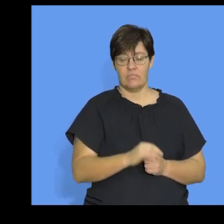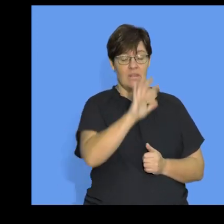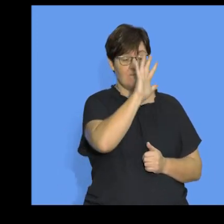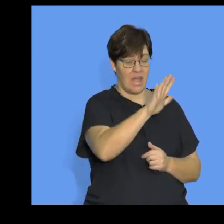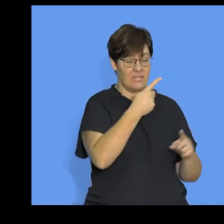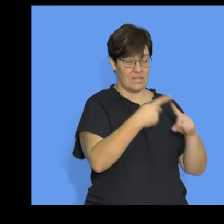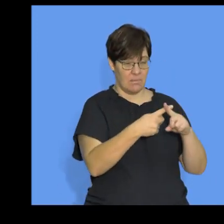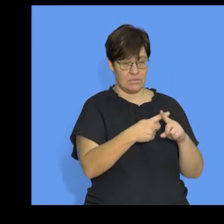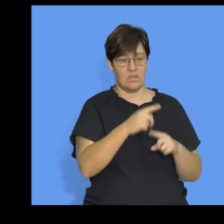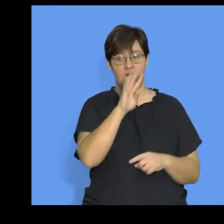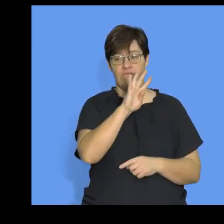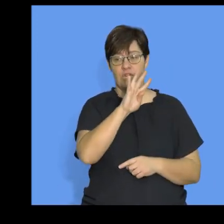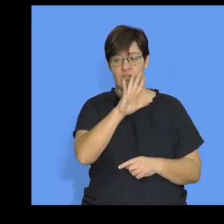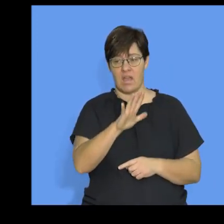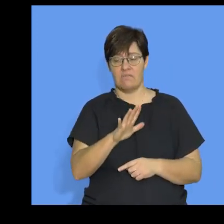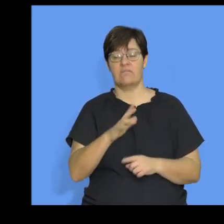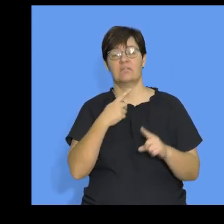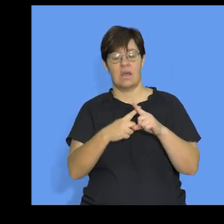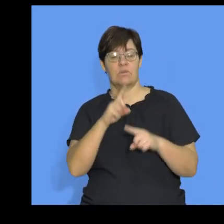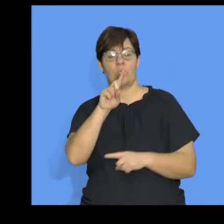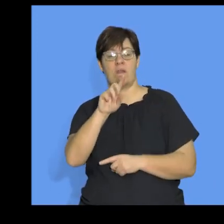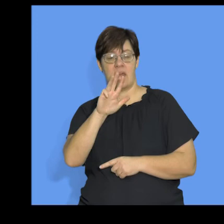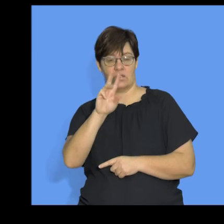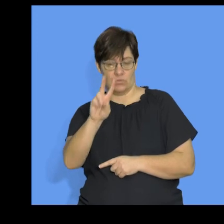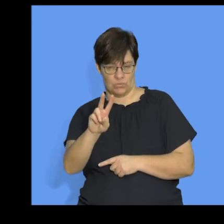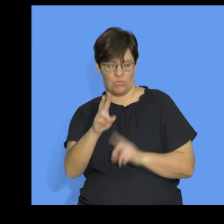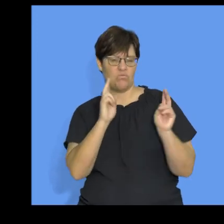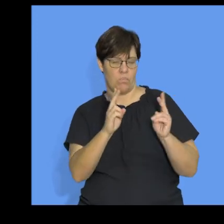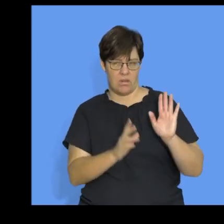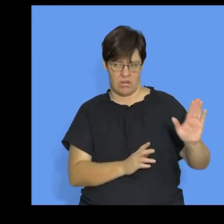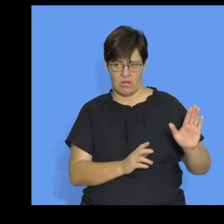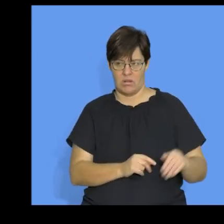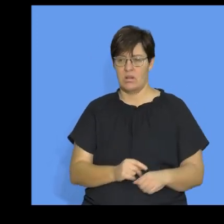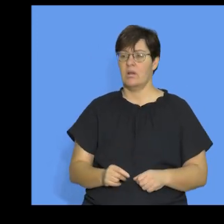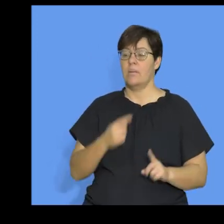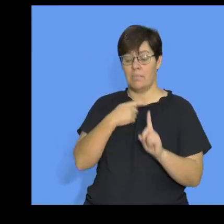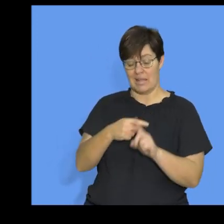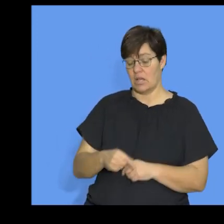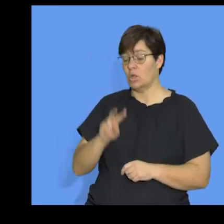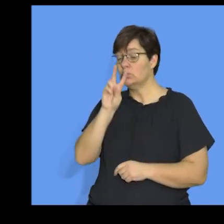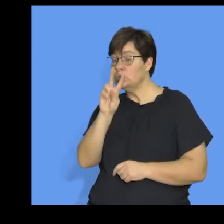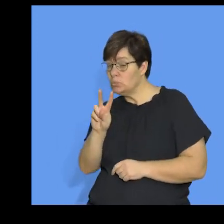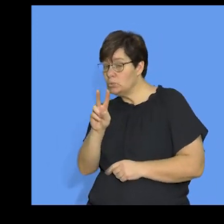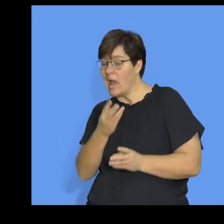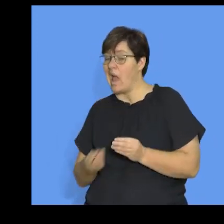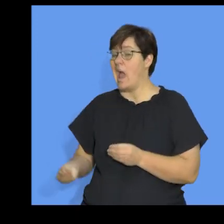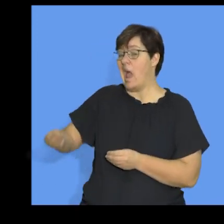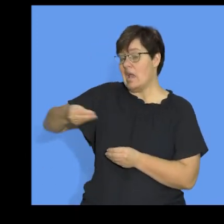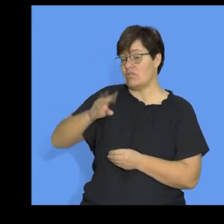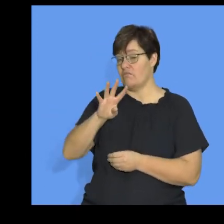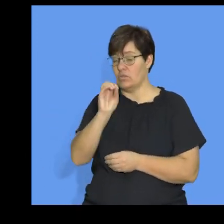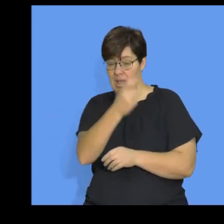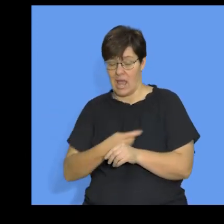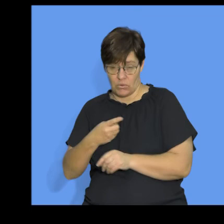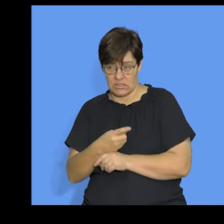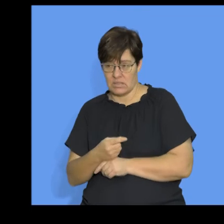at 192, that's normal, right? The 2 who worked extra 40 hours times